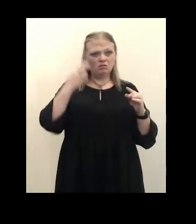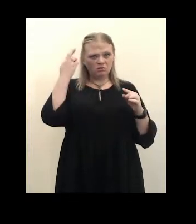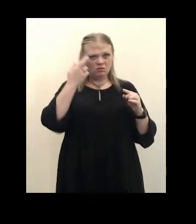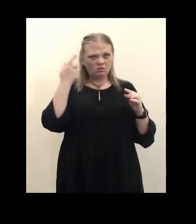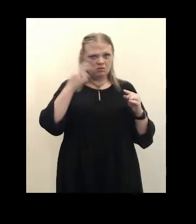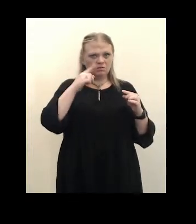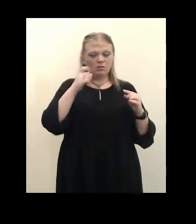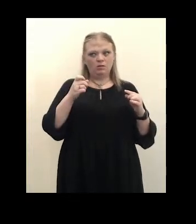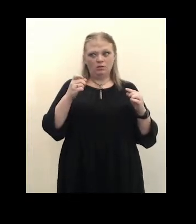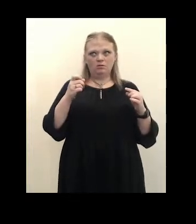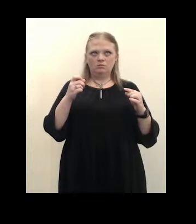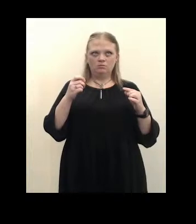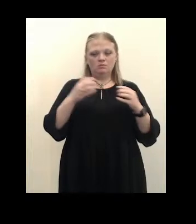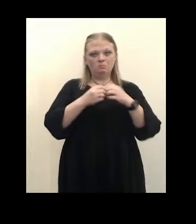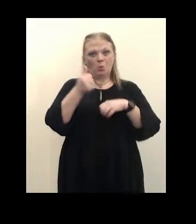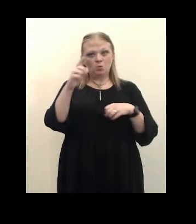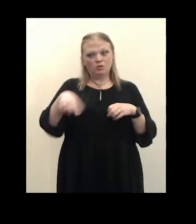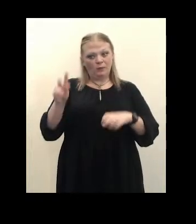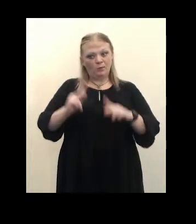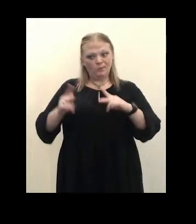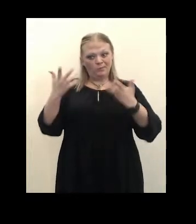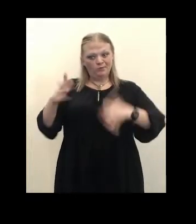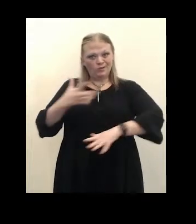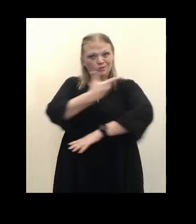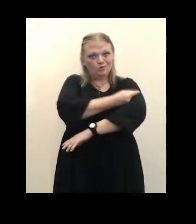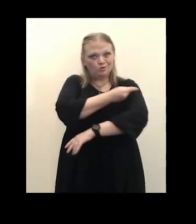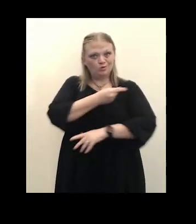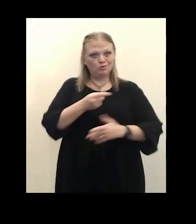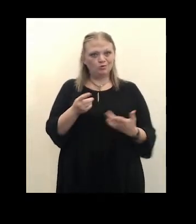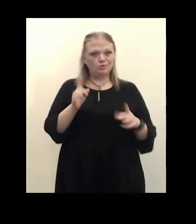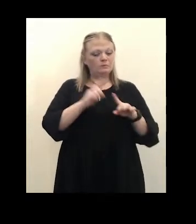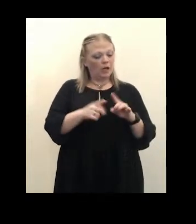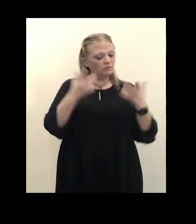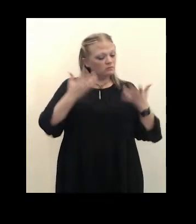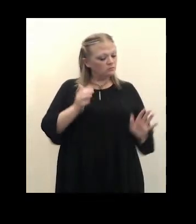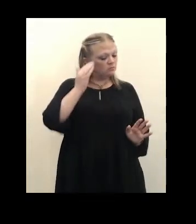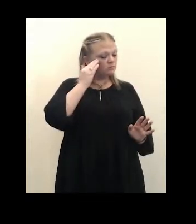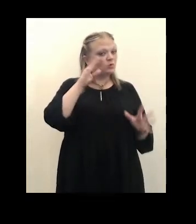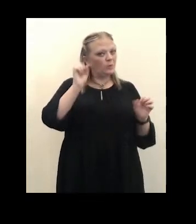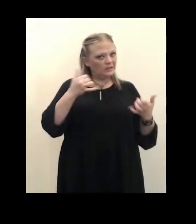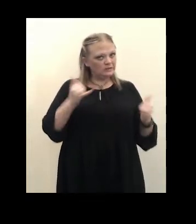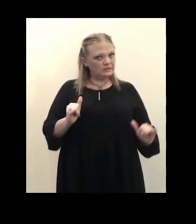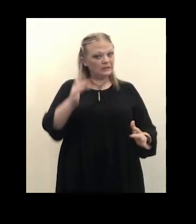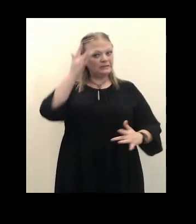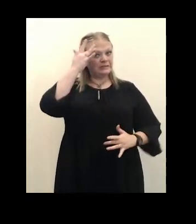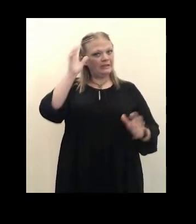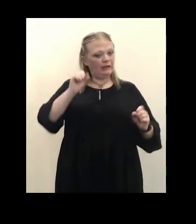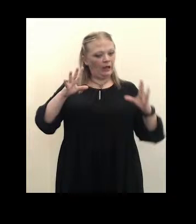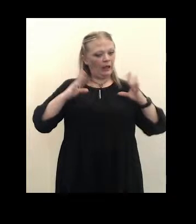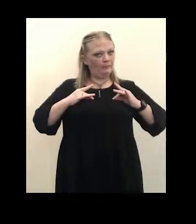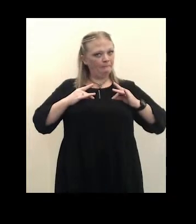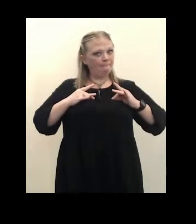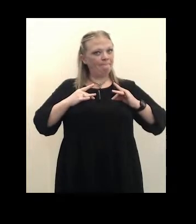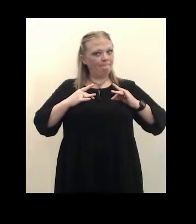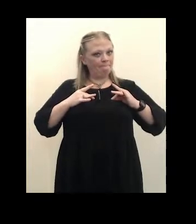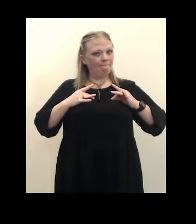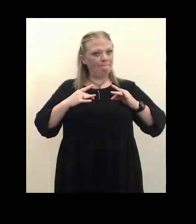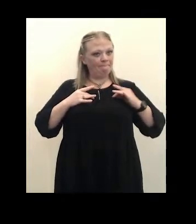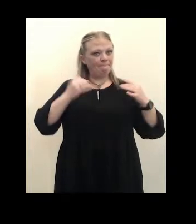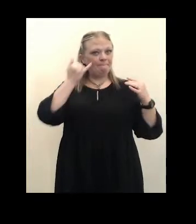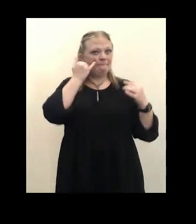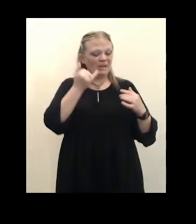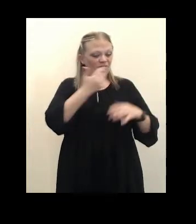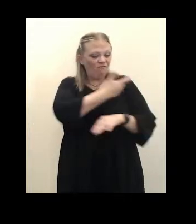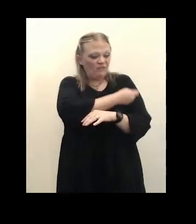vast proportion of those age groups are vaccinated. But as we know, you can get sick, you can catch it if you're vaccinated. That's why it's very important